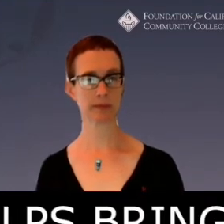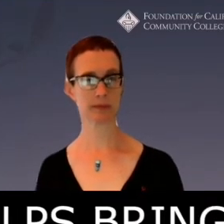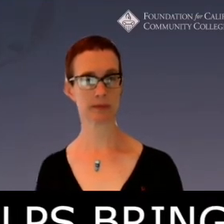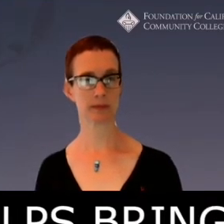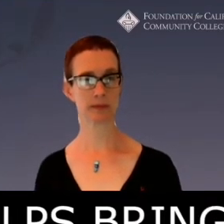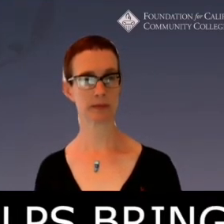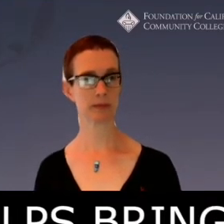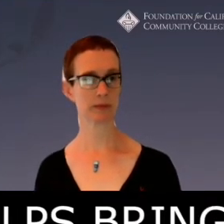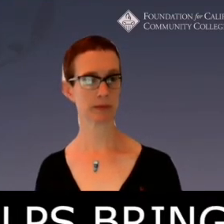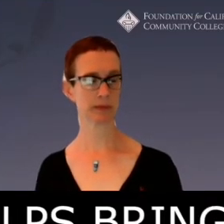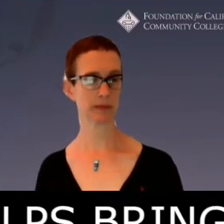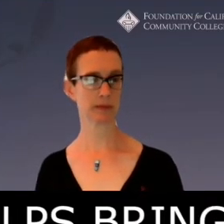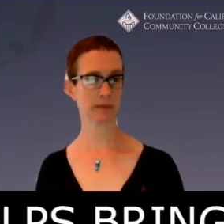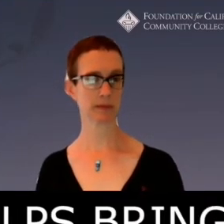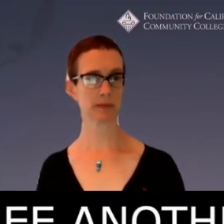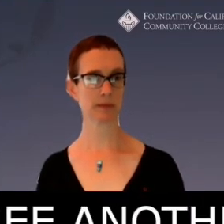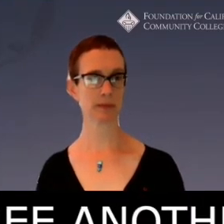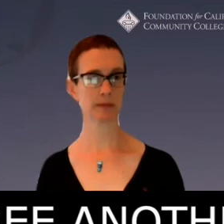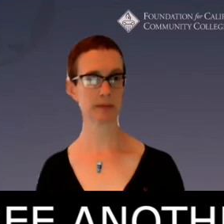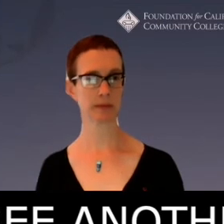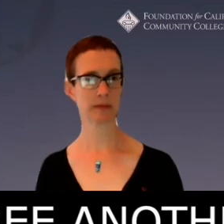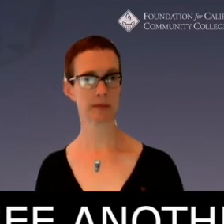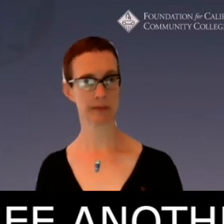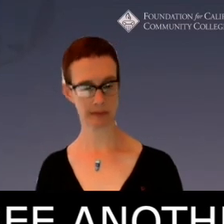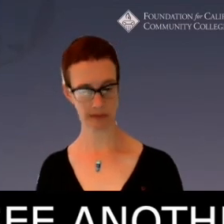I see another hand up, I think.